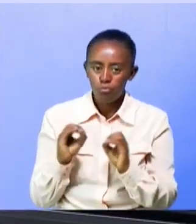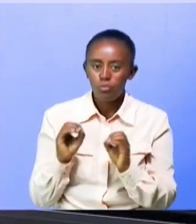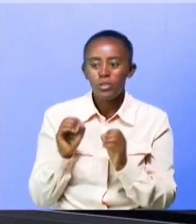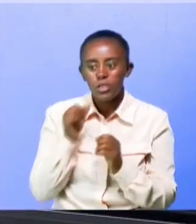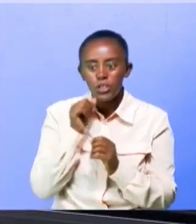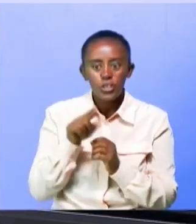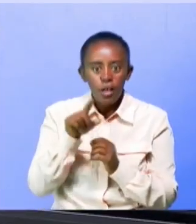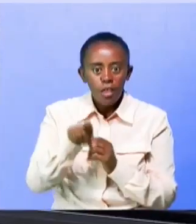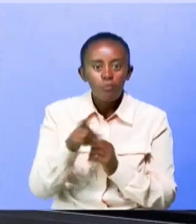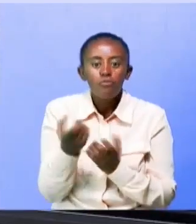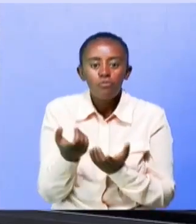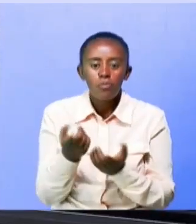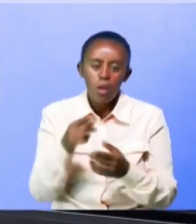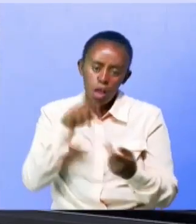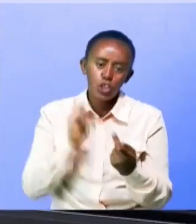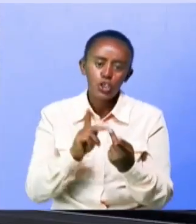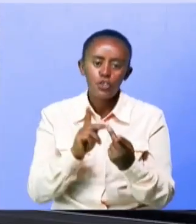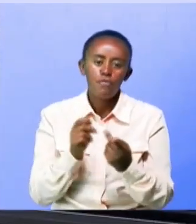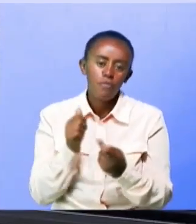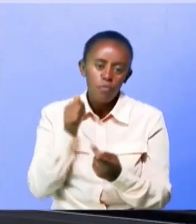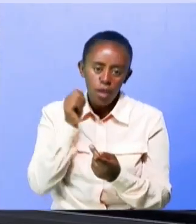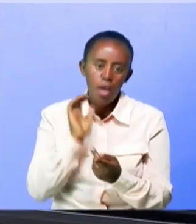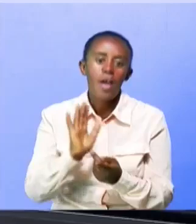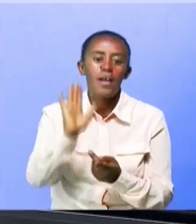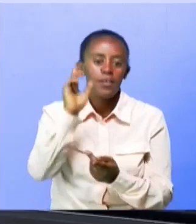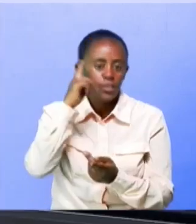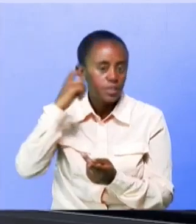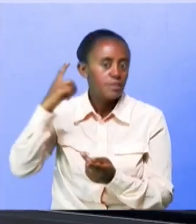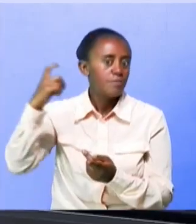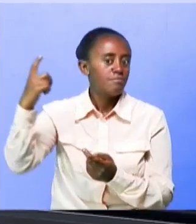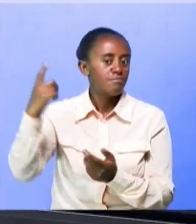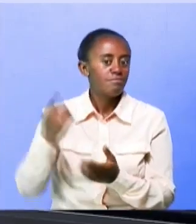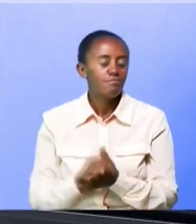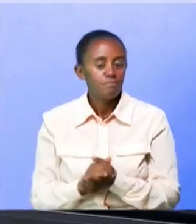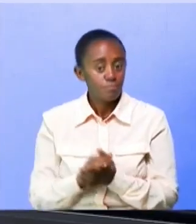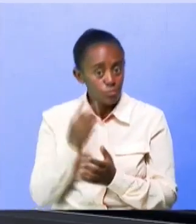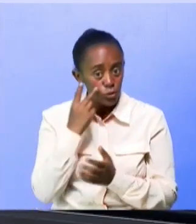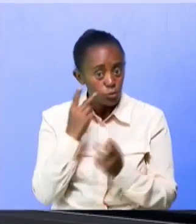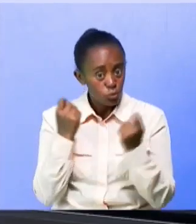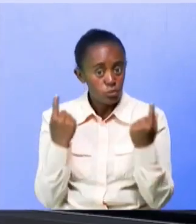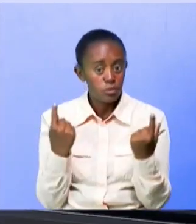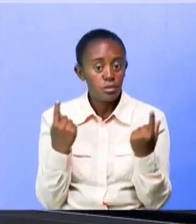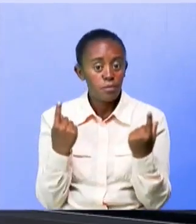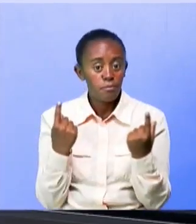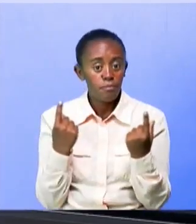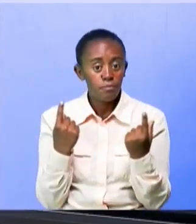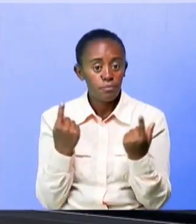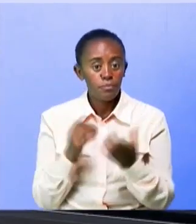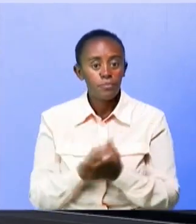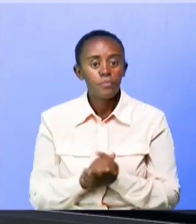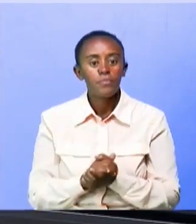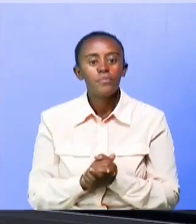to, what? Achieve her dream. You see, achieve her emotion.